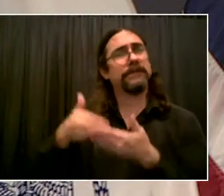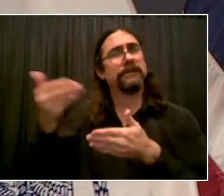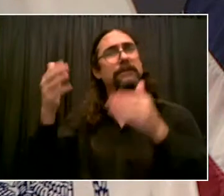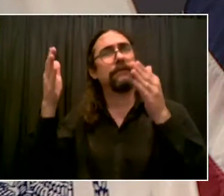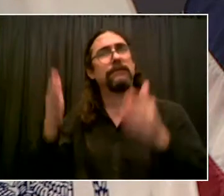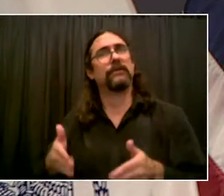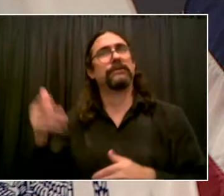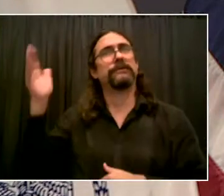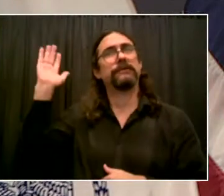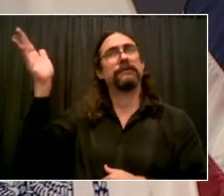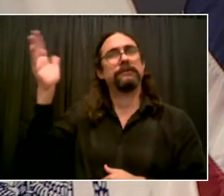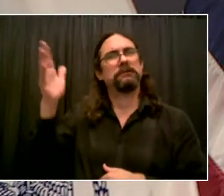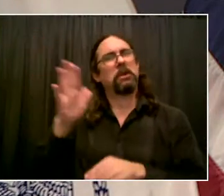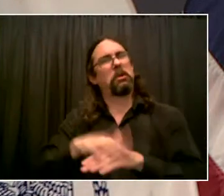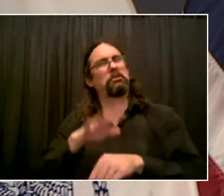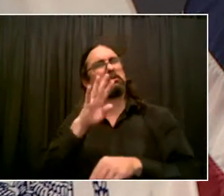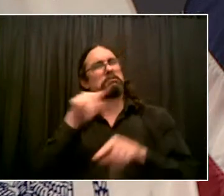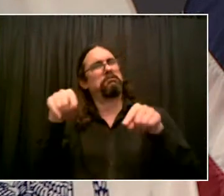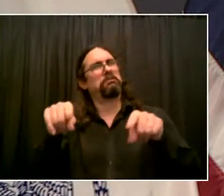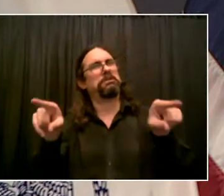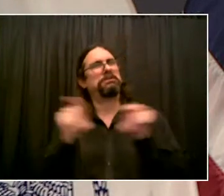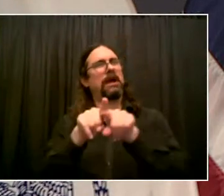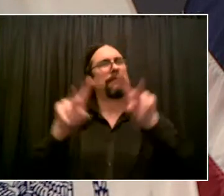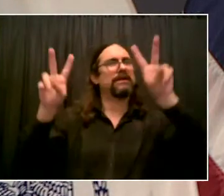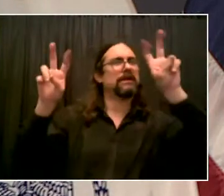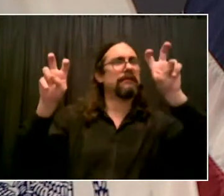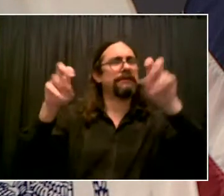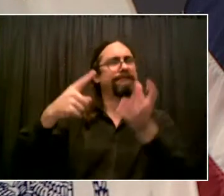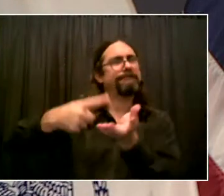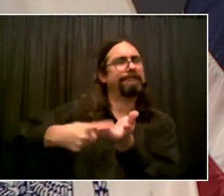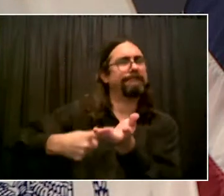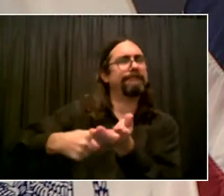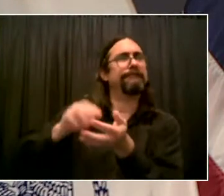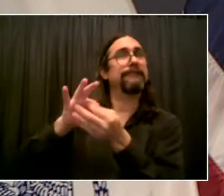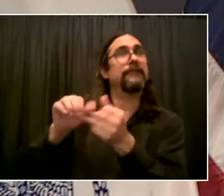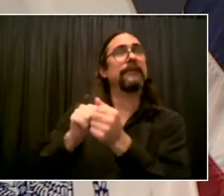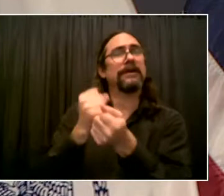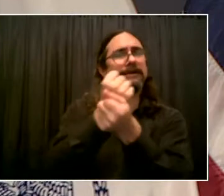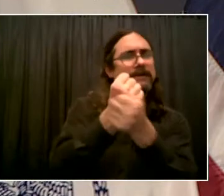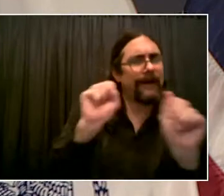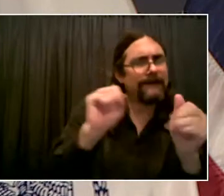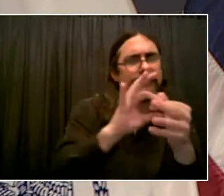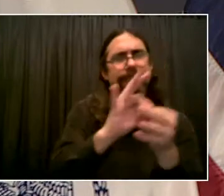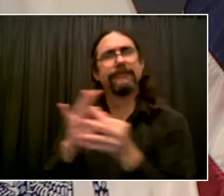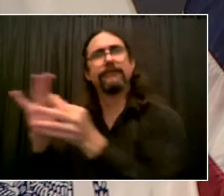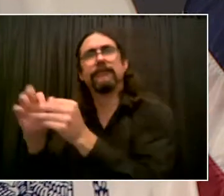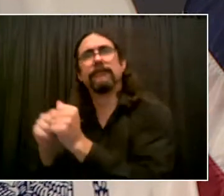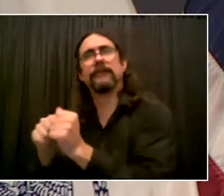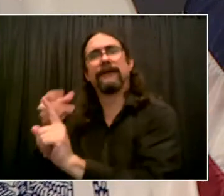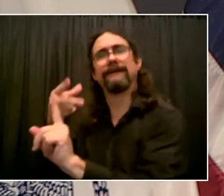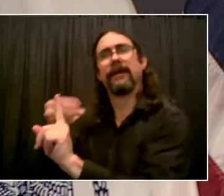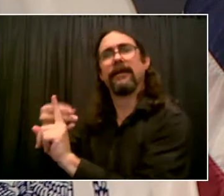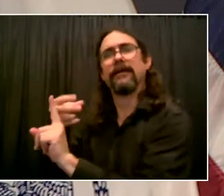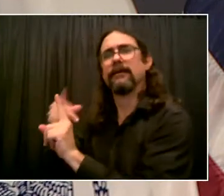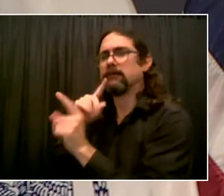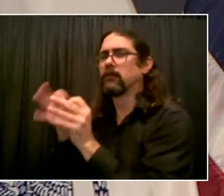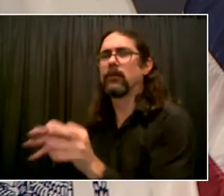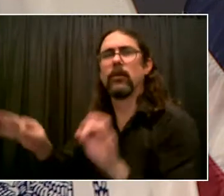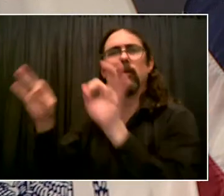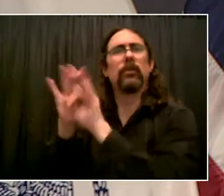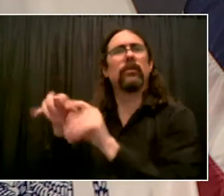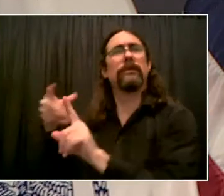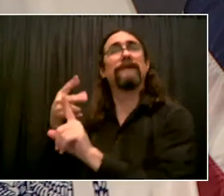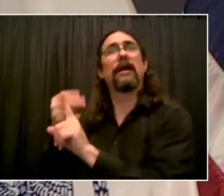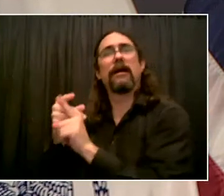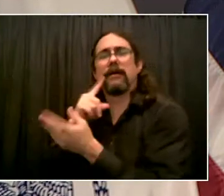keep people safe and to make sure that vaccination was available all over, and we needed help from the state level to do it. And